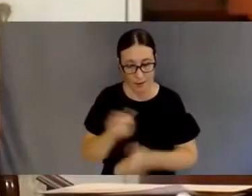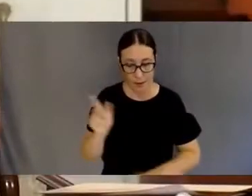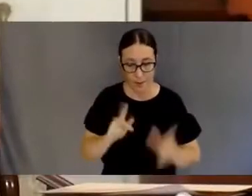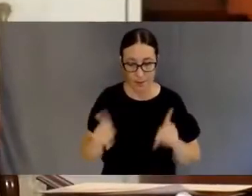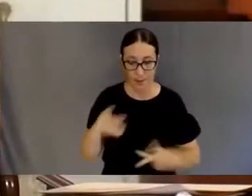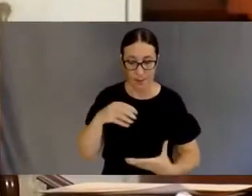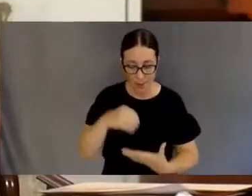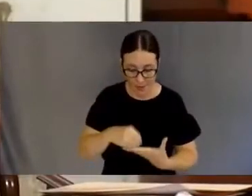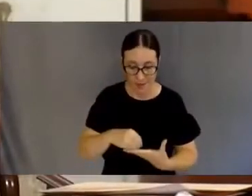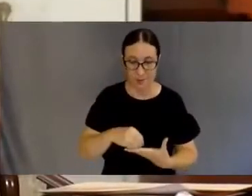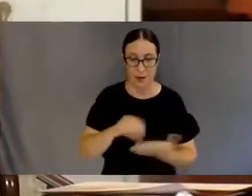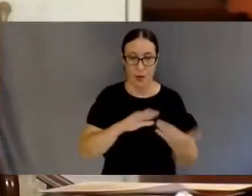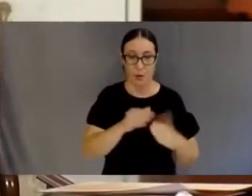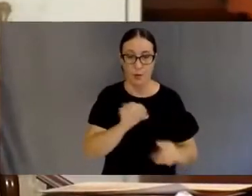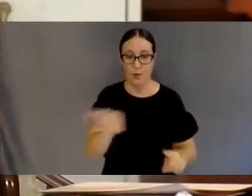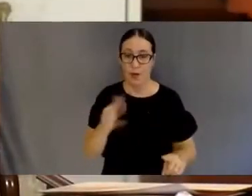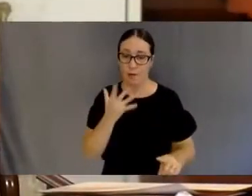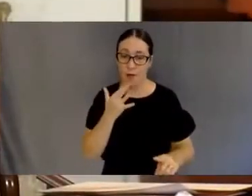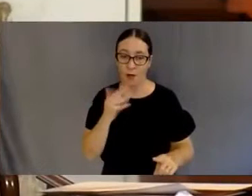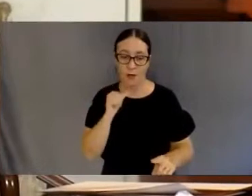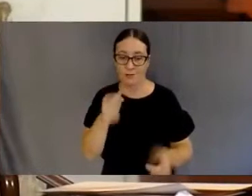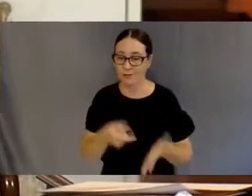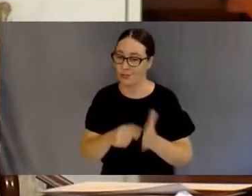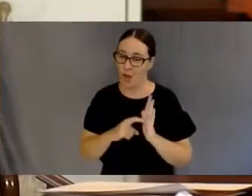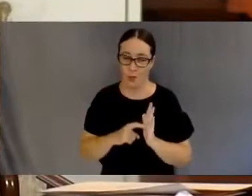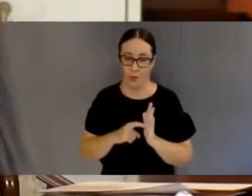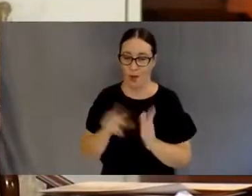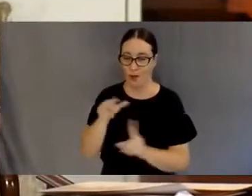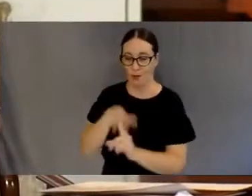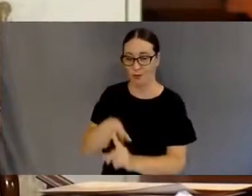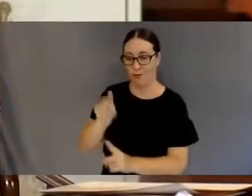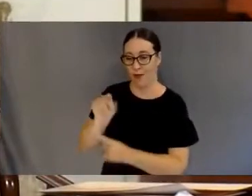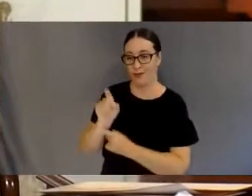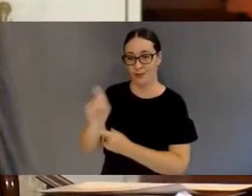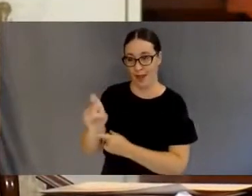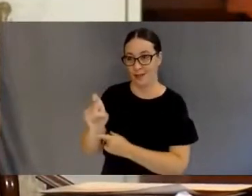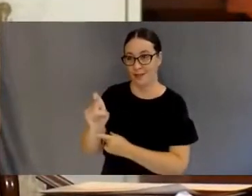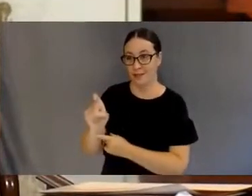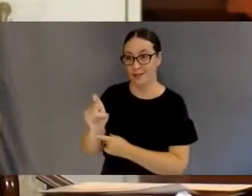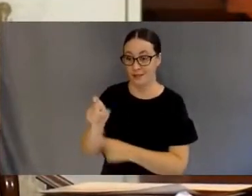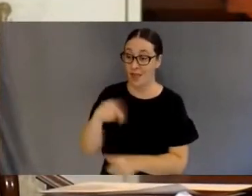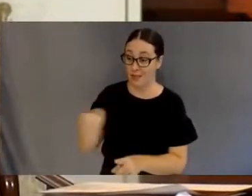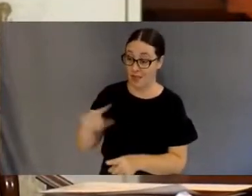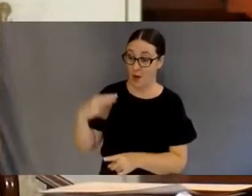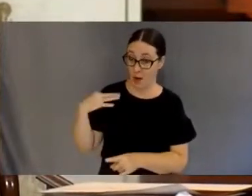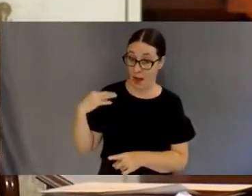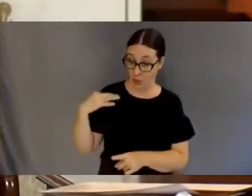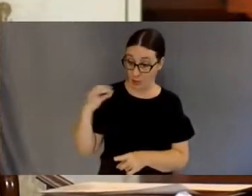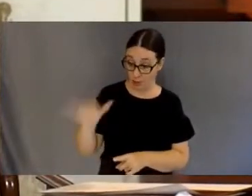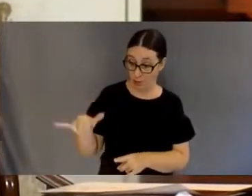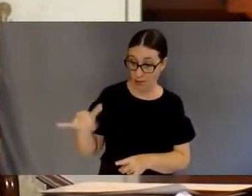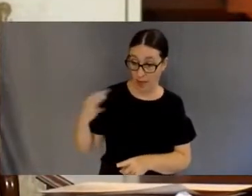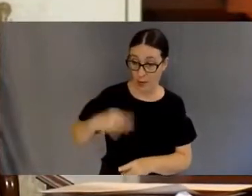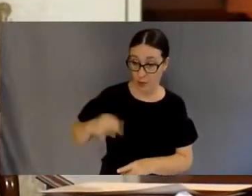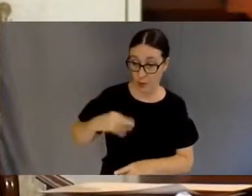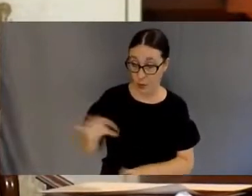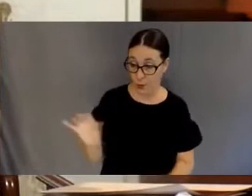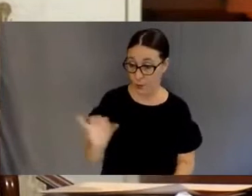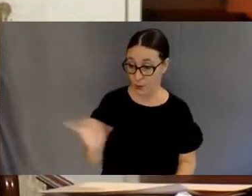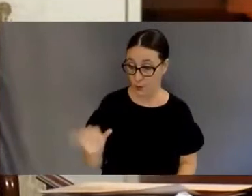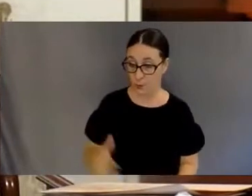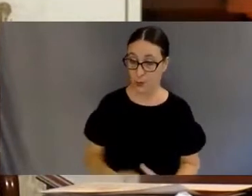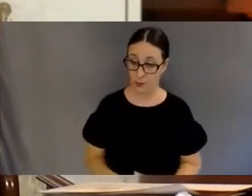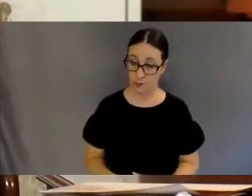color, that aren't required to file tax returns, and they're eligible for that credit. And it's a lot